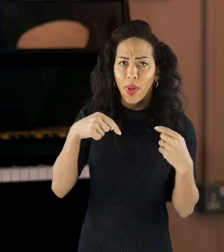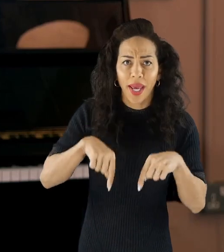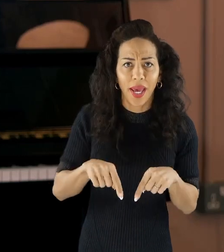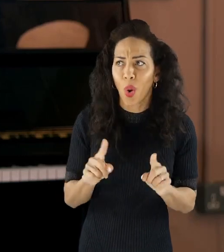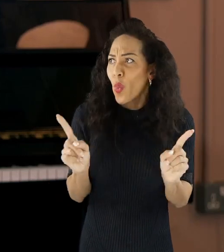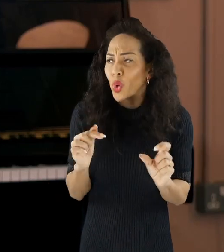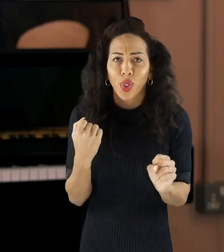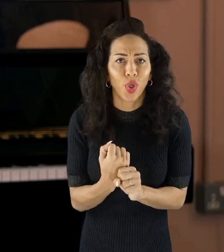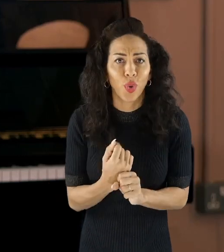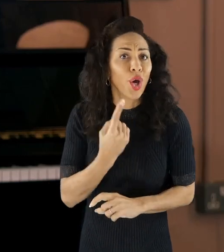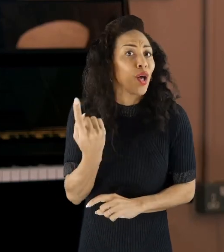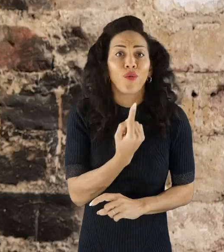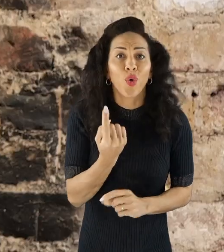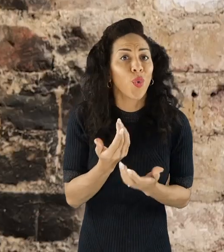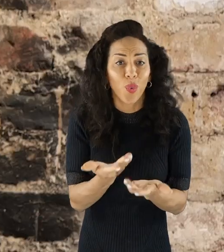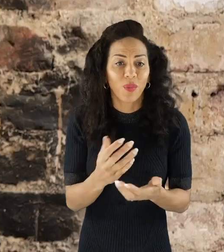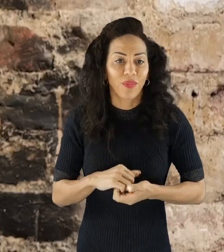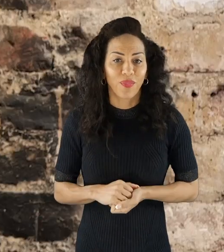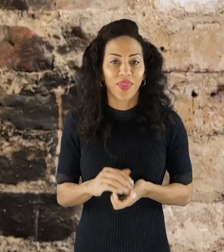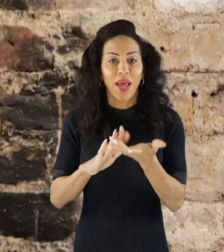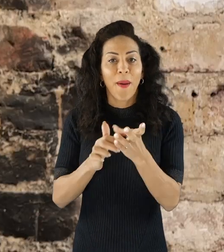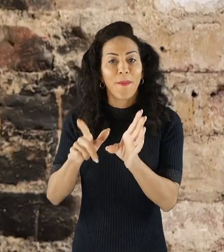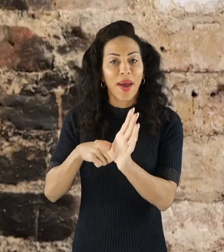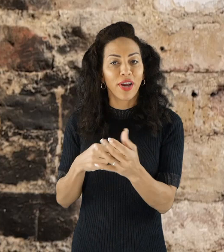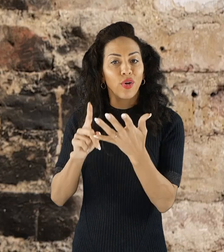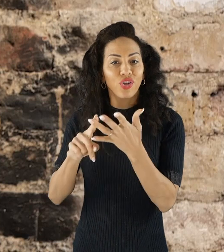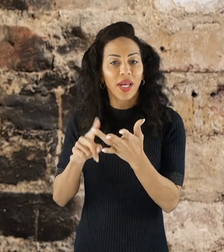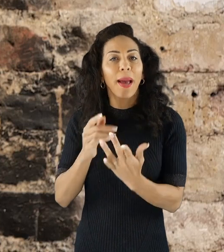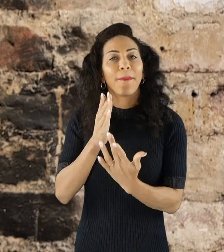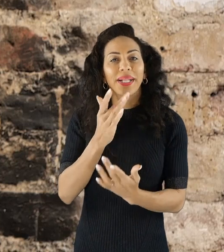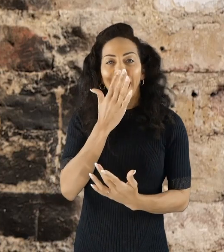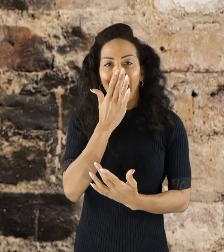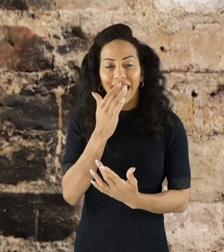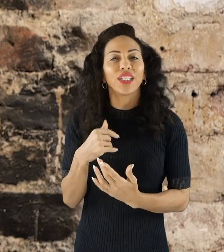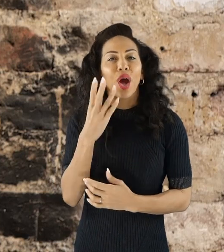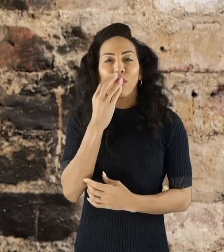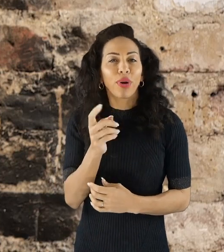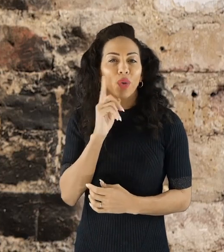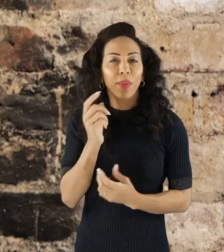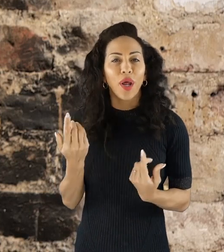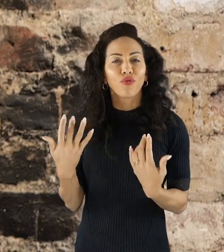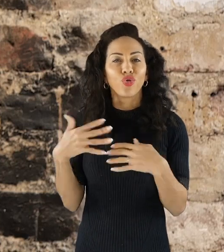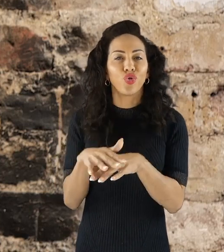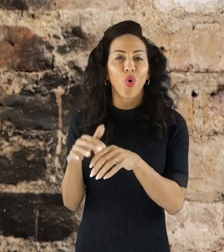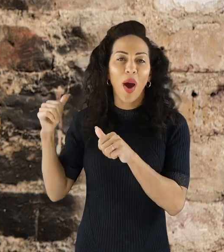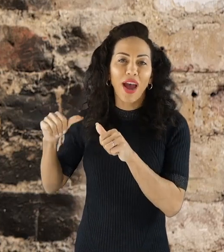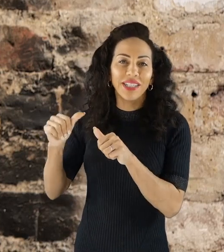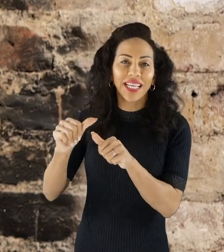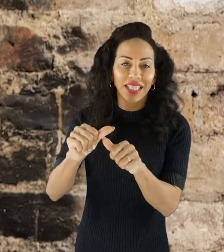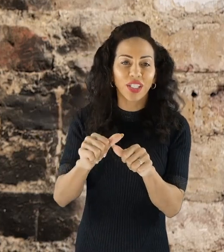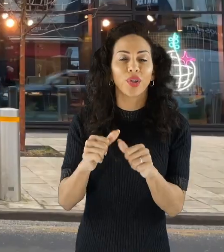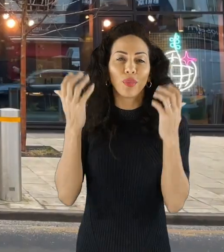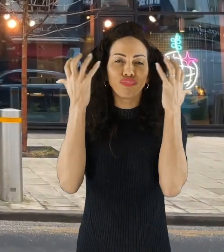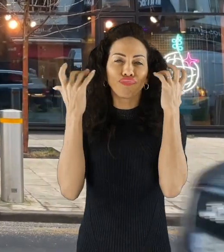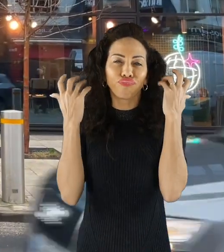do we do, and who do we do it for? Maria Oshodi is a middle-aged, mid-brown woman of dual heritage with shoulder-length curly brown